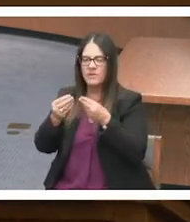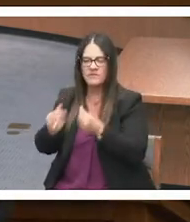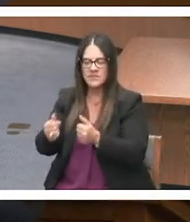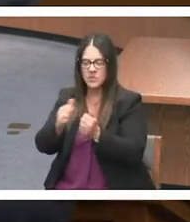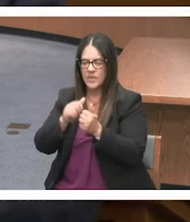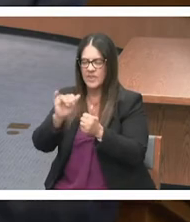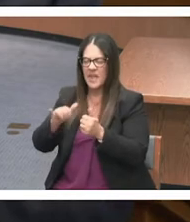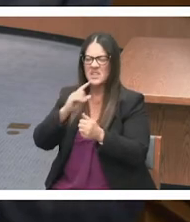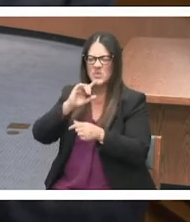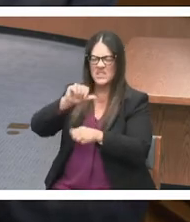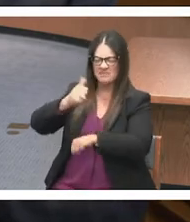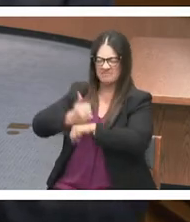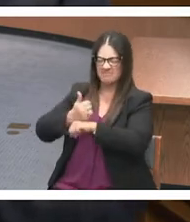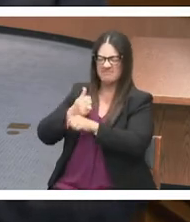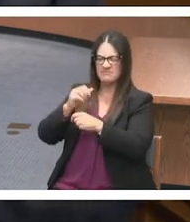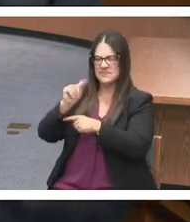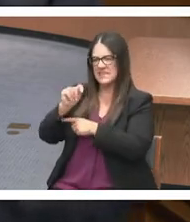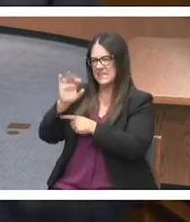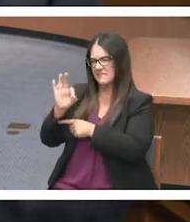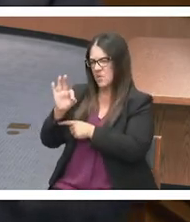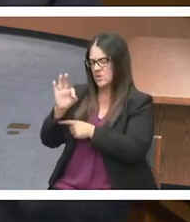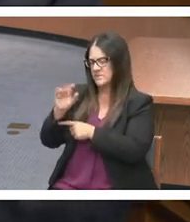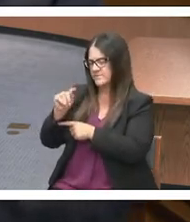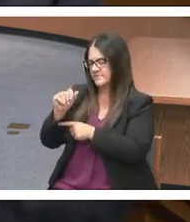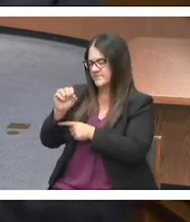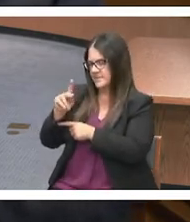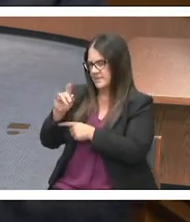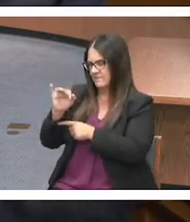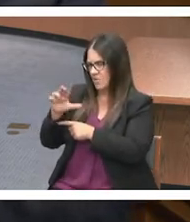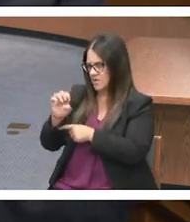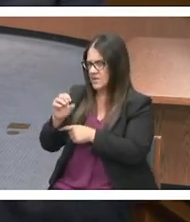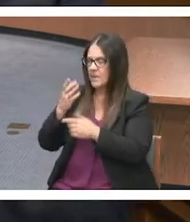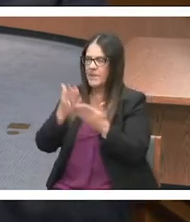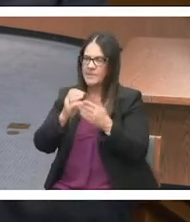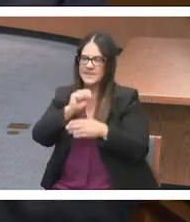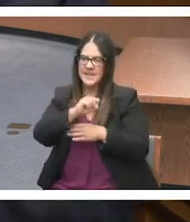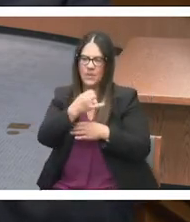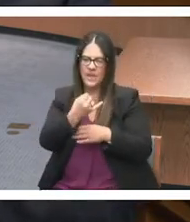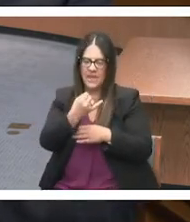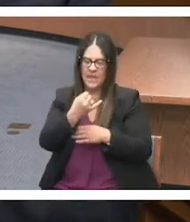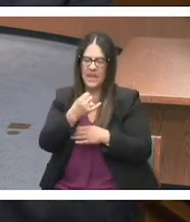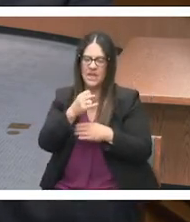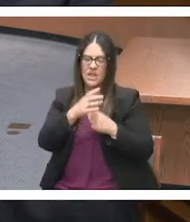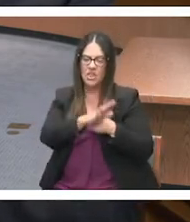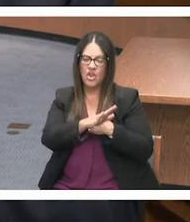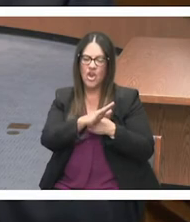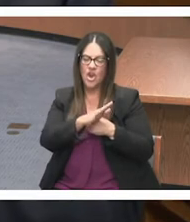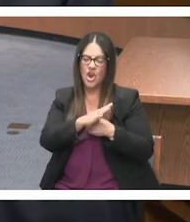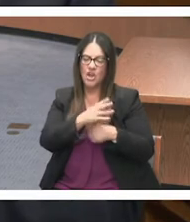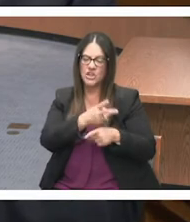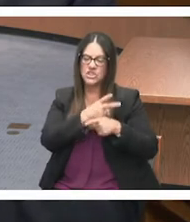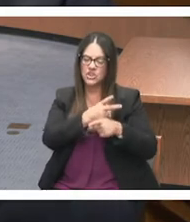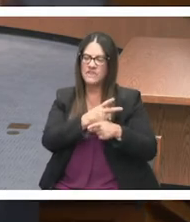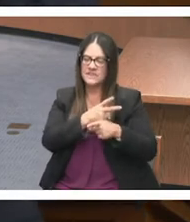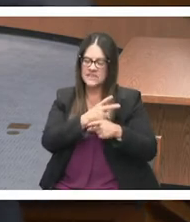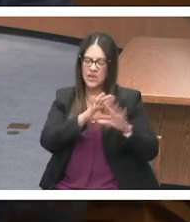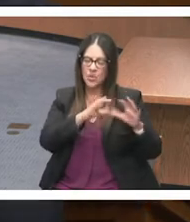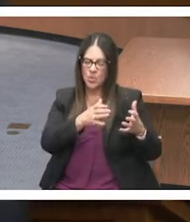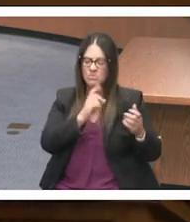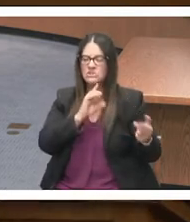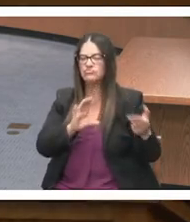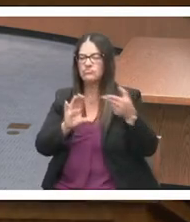force. So if there are entities like San Joaquin River Conservancy that want to be on that, we invite you to join us.